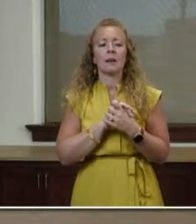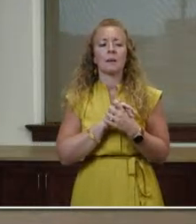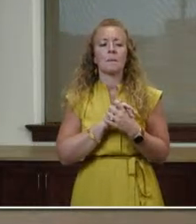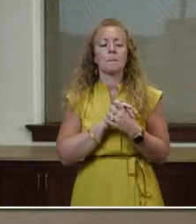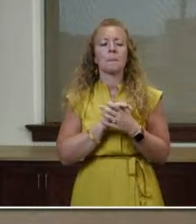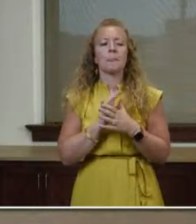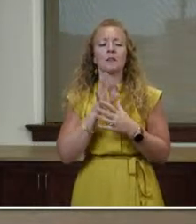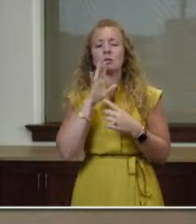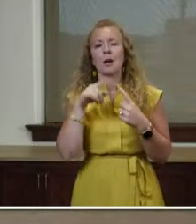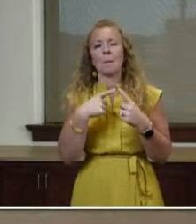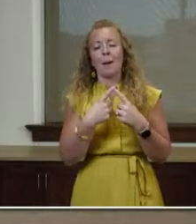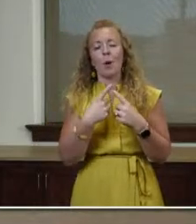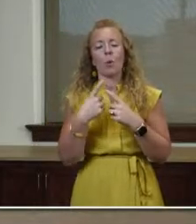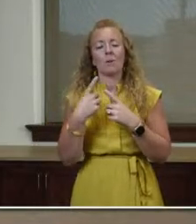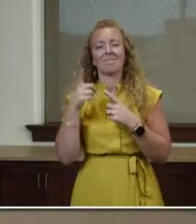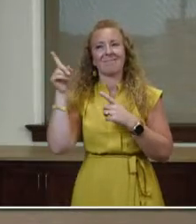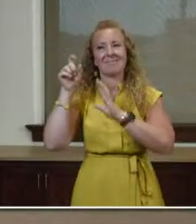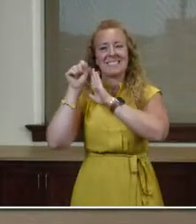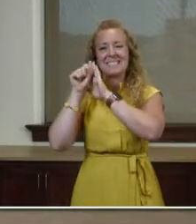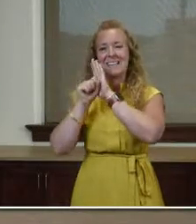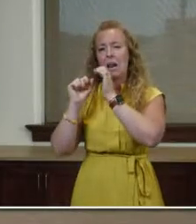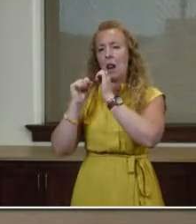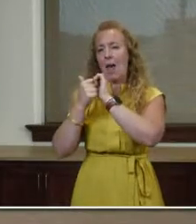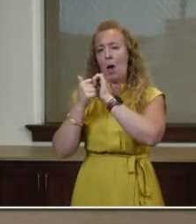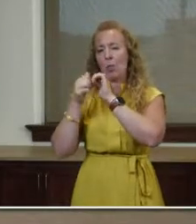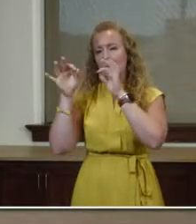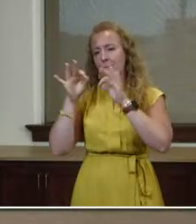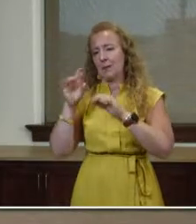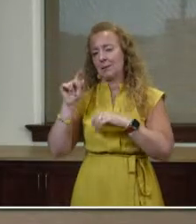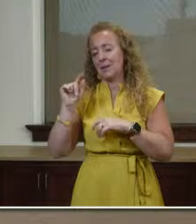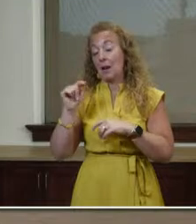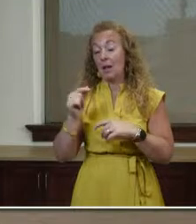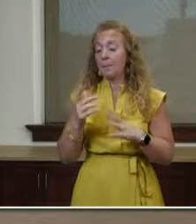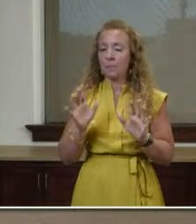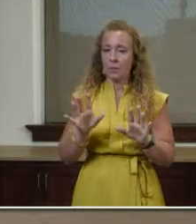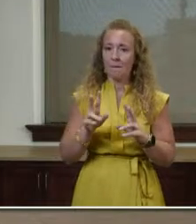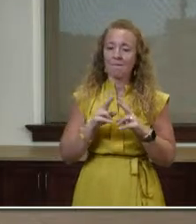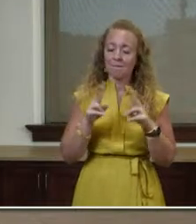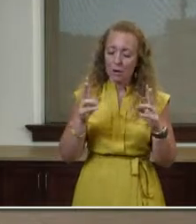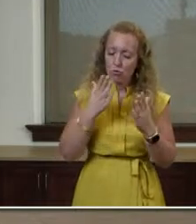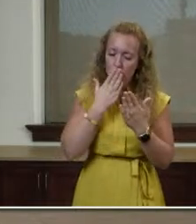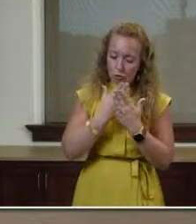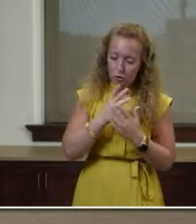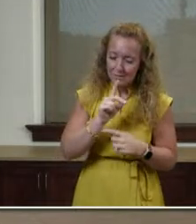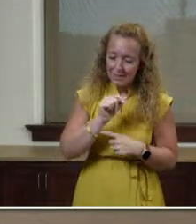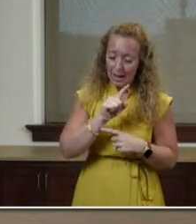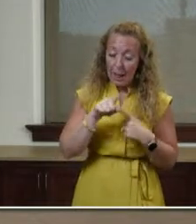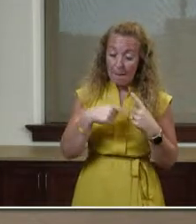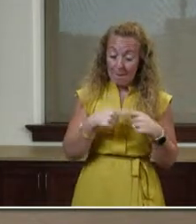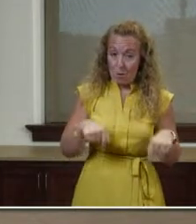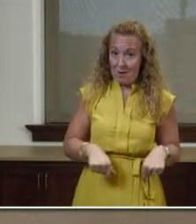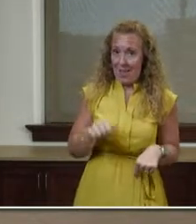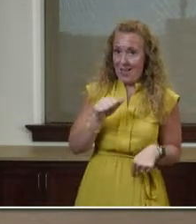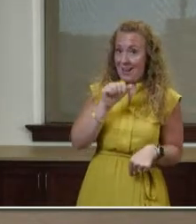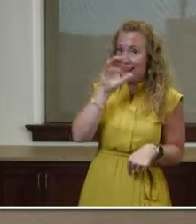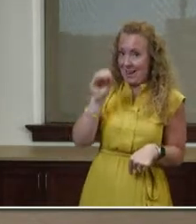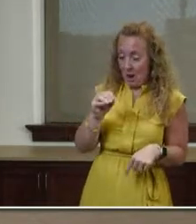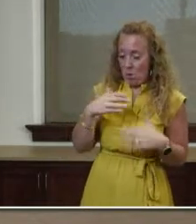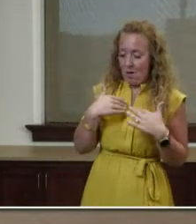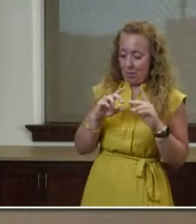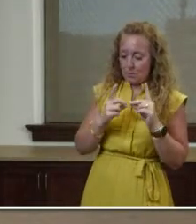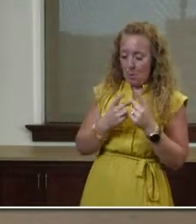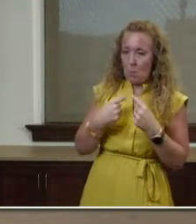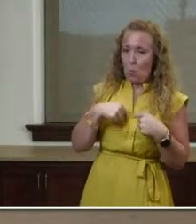in terms of the state and the data we get. So we have very good data on the vaccines that Allegheny County Health Department has